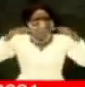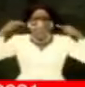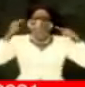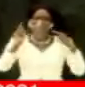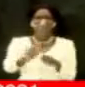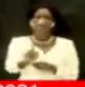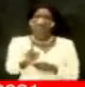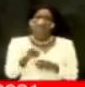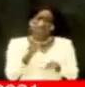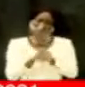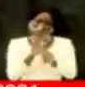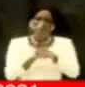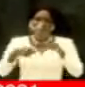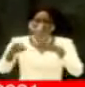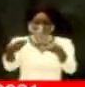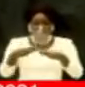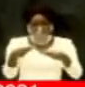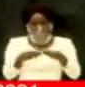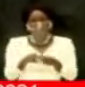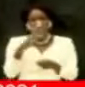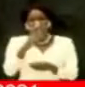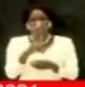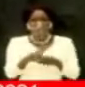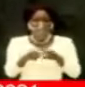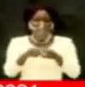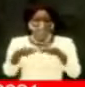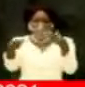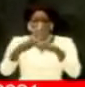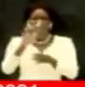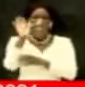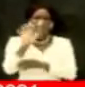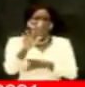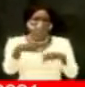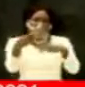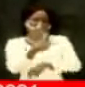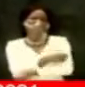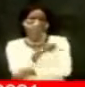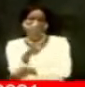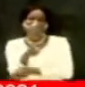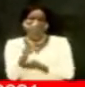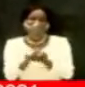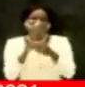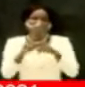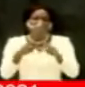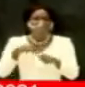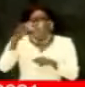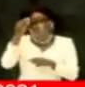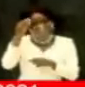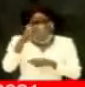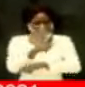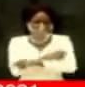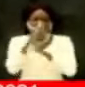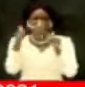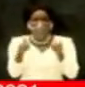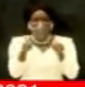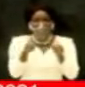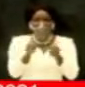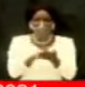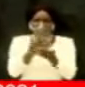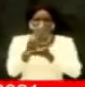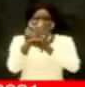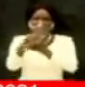this vaccination is there to protect the lives of Malawians, to make sure that we live to good